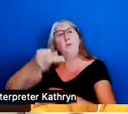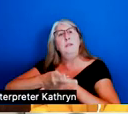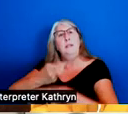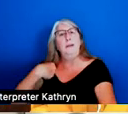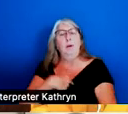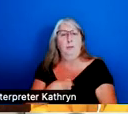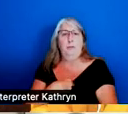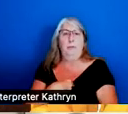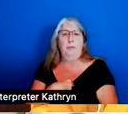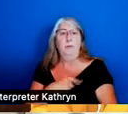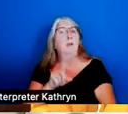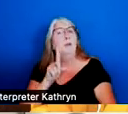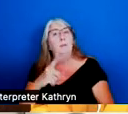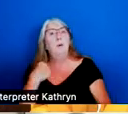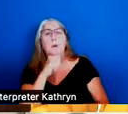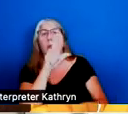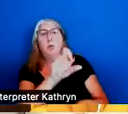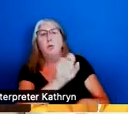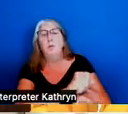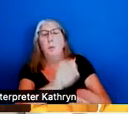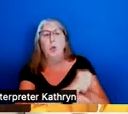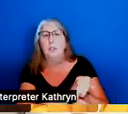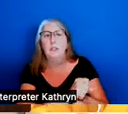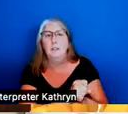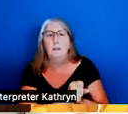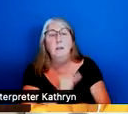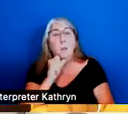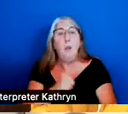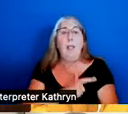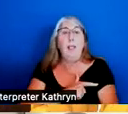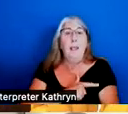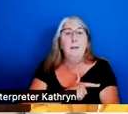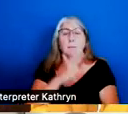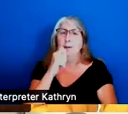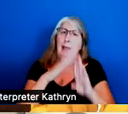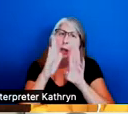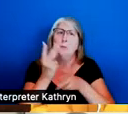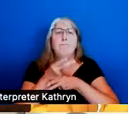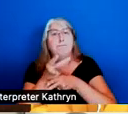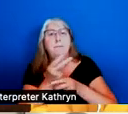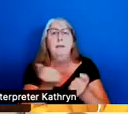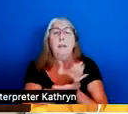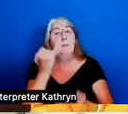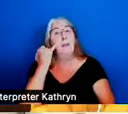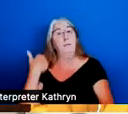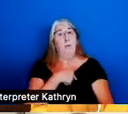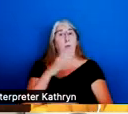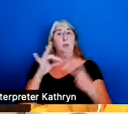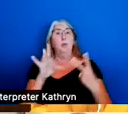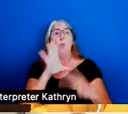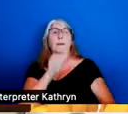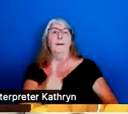us. We're not supposed to be working. Not that we're lazy because we take care of our house, but if that's our choice, why